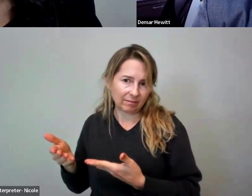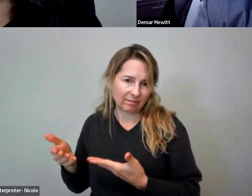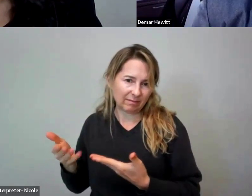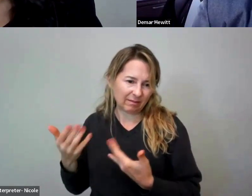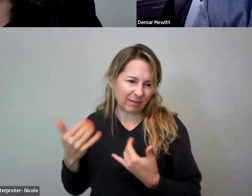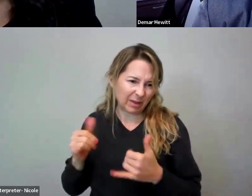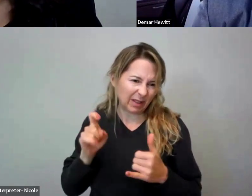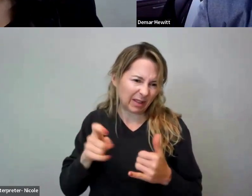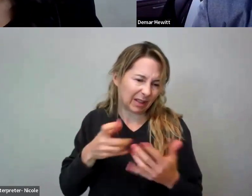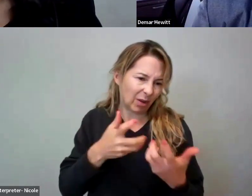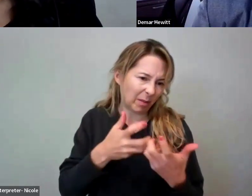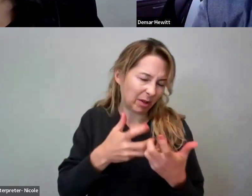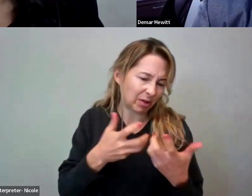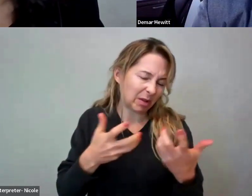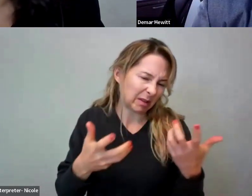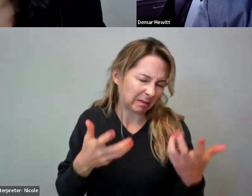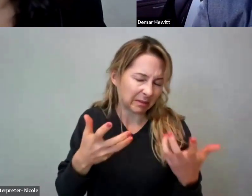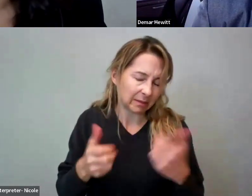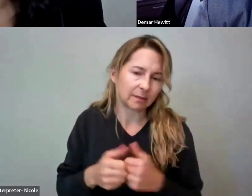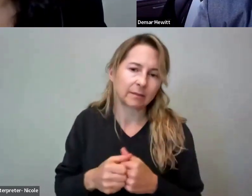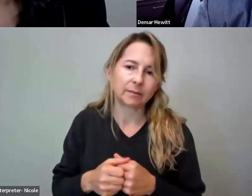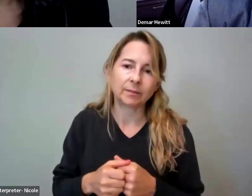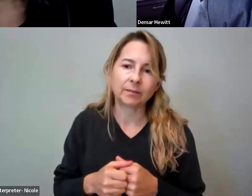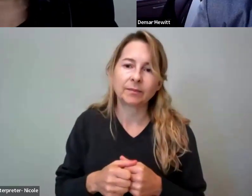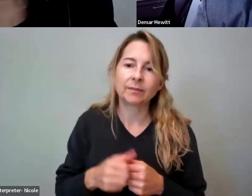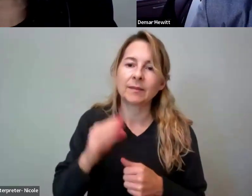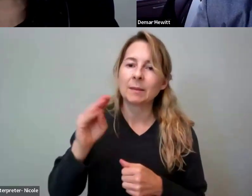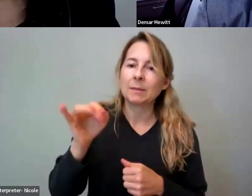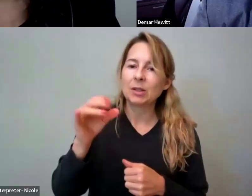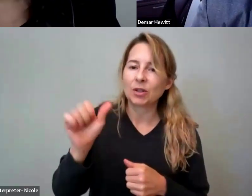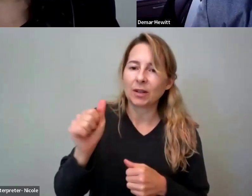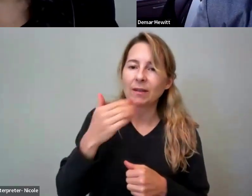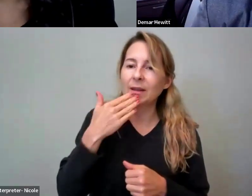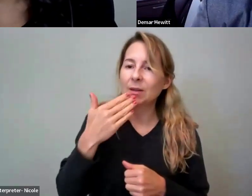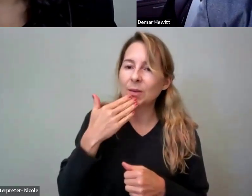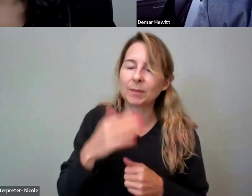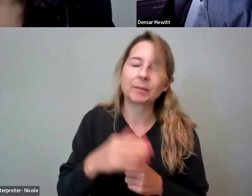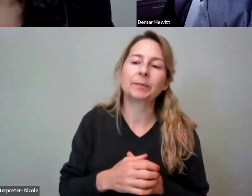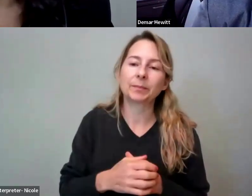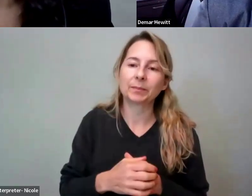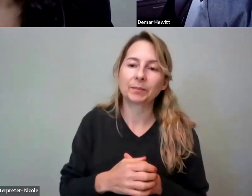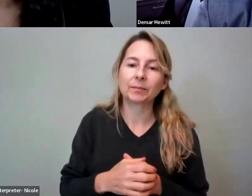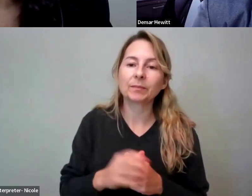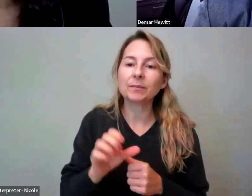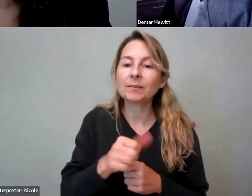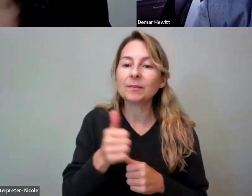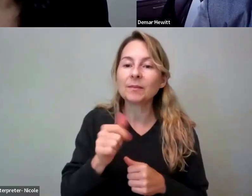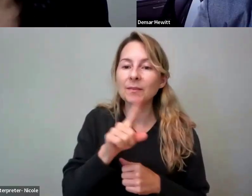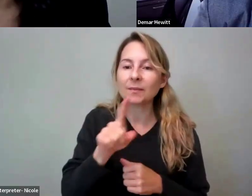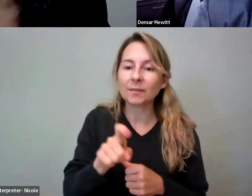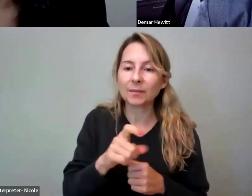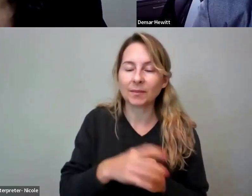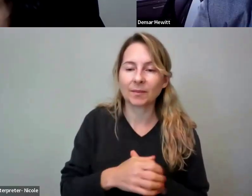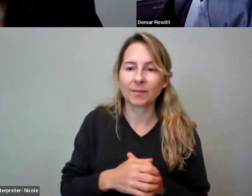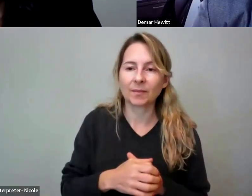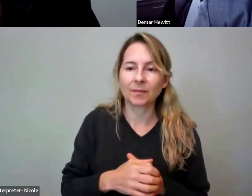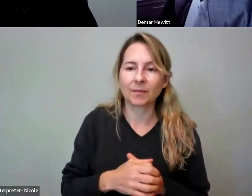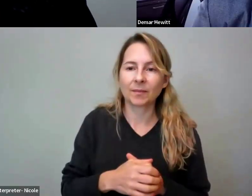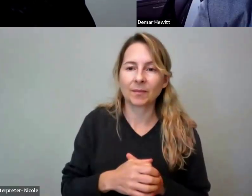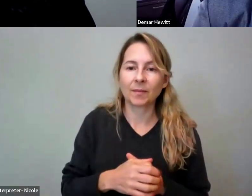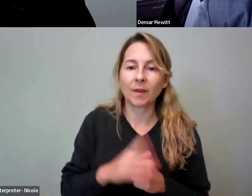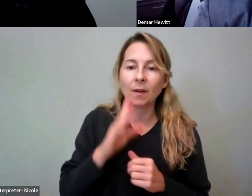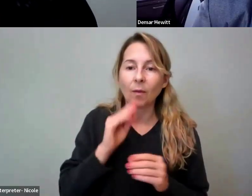requires accommodation. Thank you, Demar. Another question we have is regarding